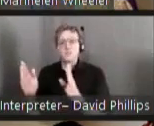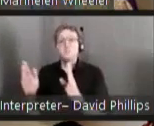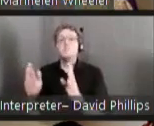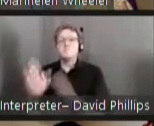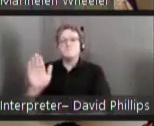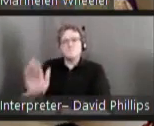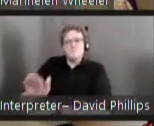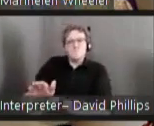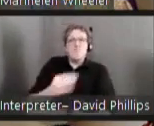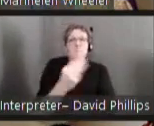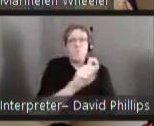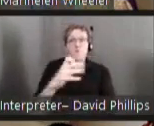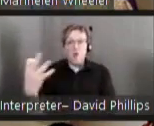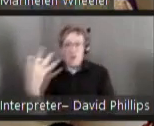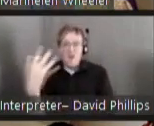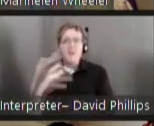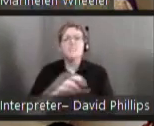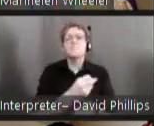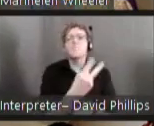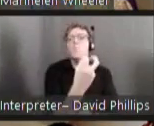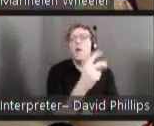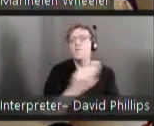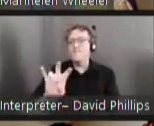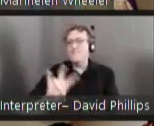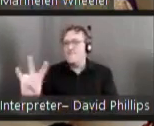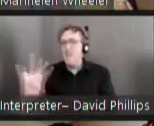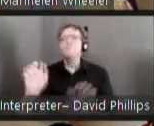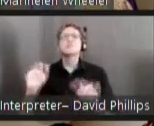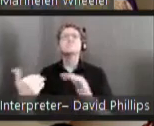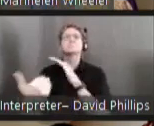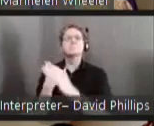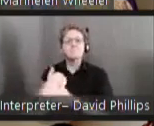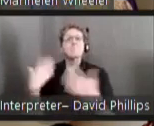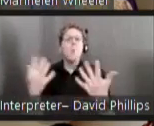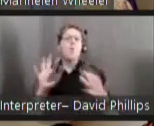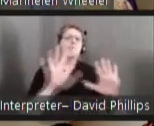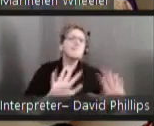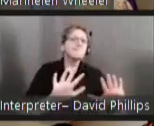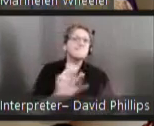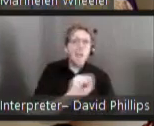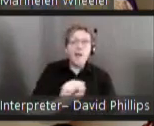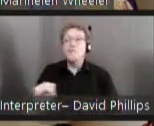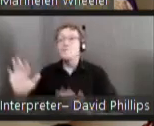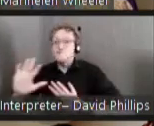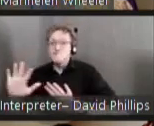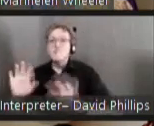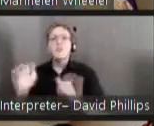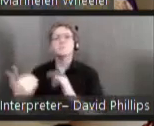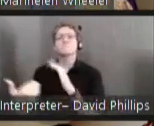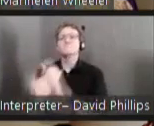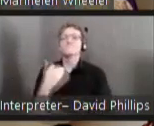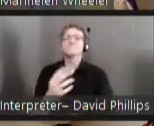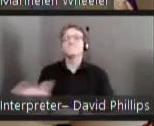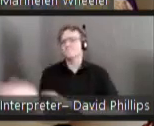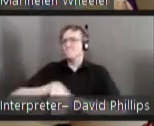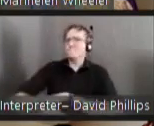7 a.m. to 7 p.m. So this is because of a need in our community. More and more people are either being exposed or being symptomatic. We